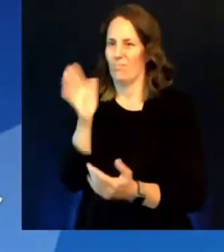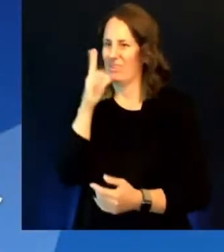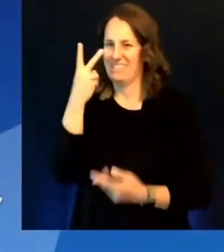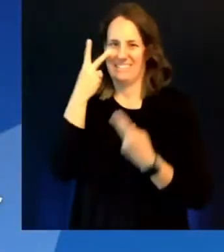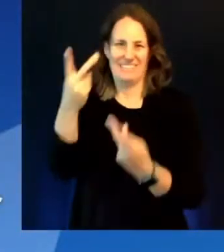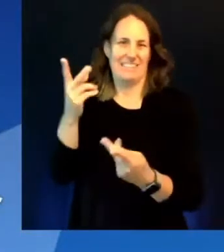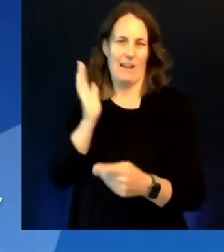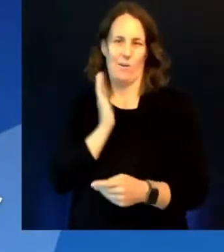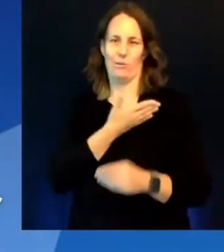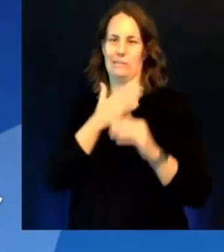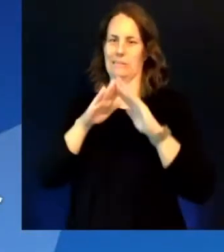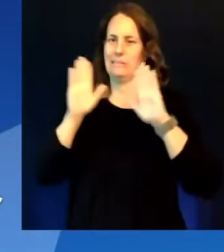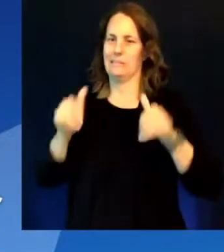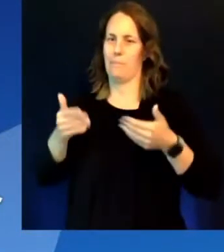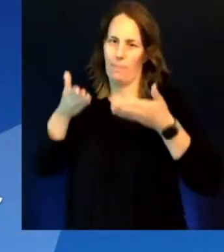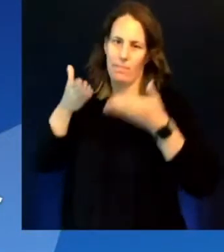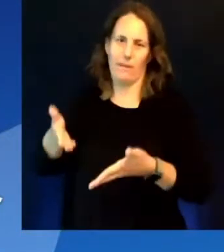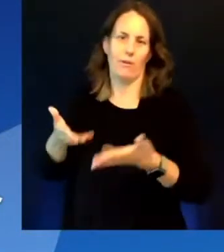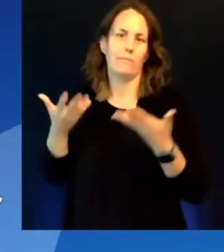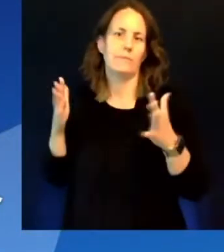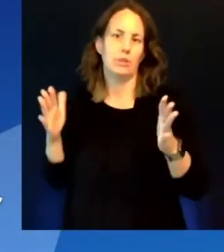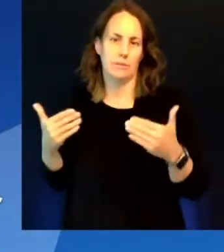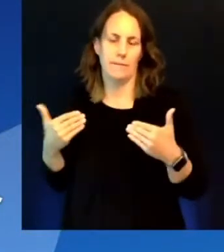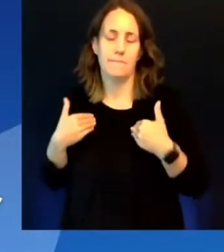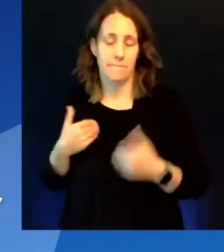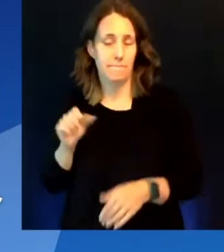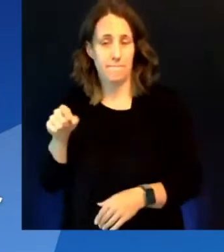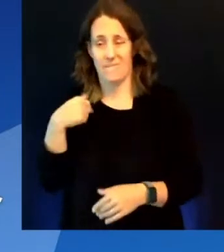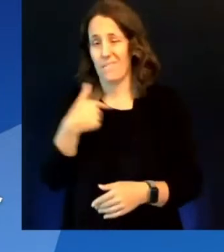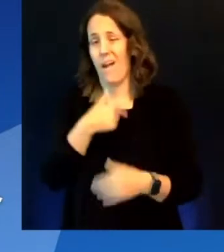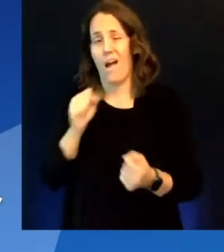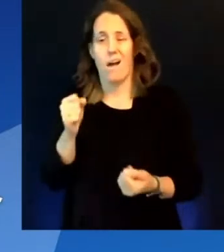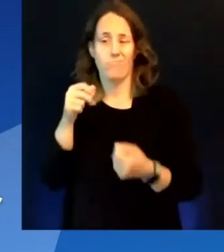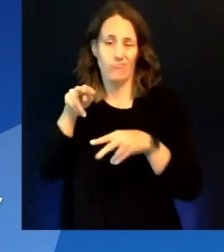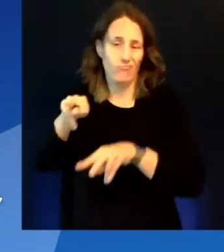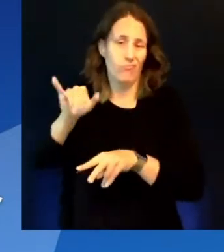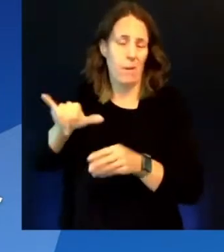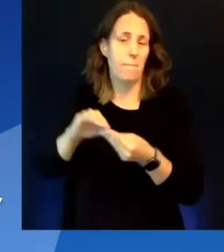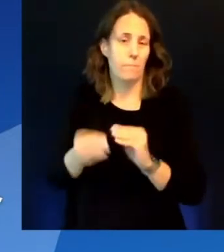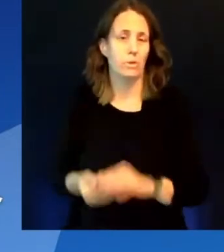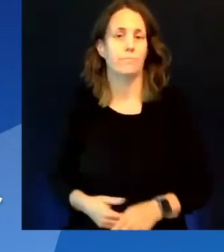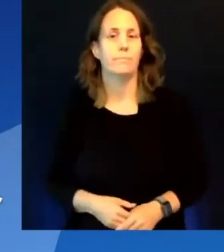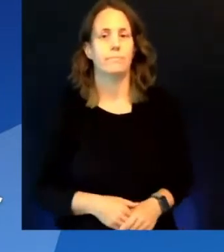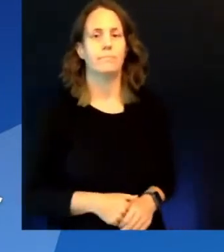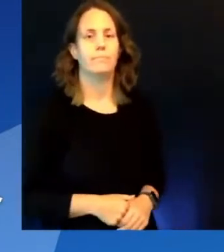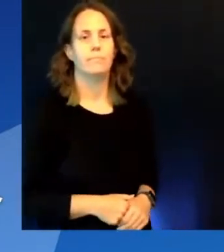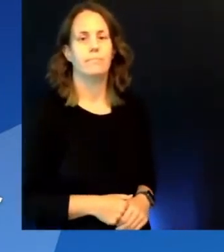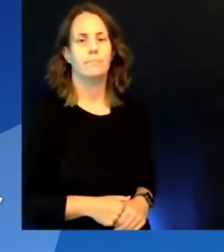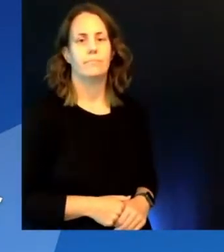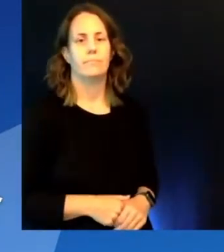Thank you, Sean. Now to Rose Schmidt from CBS 58 in Milwaukee. Rose?